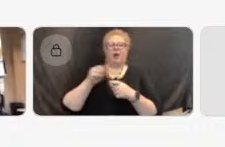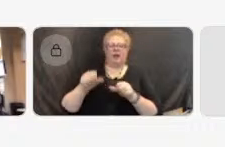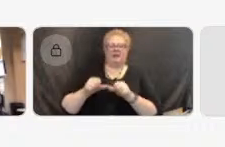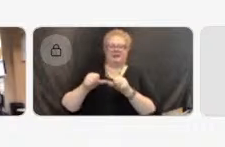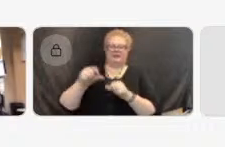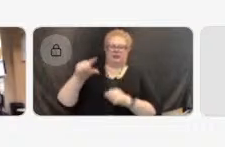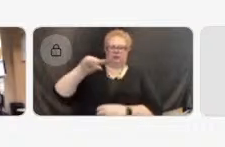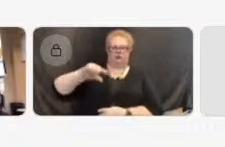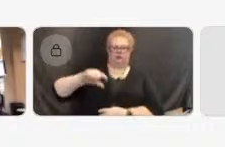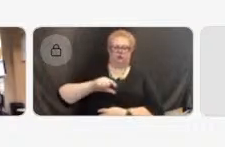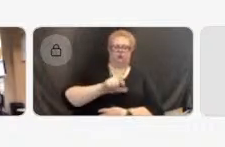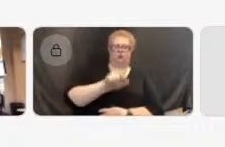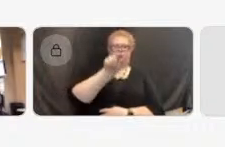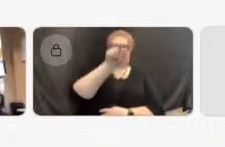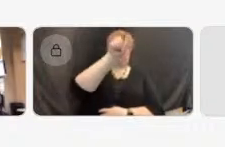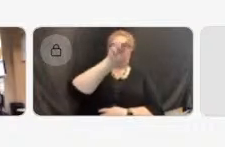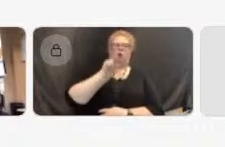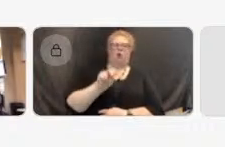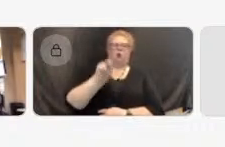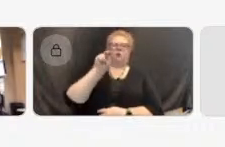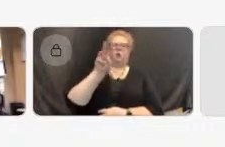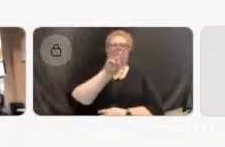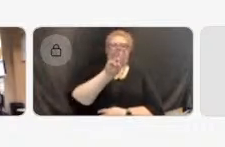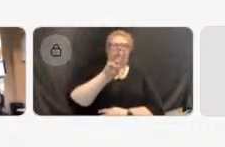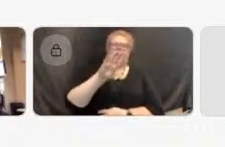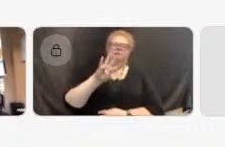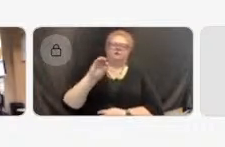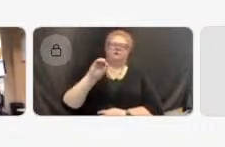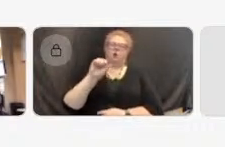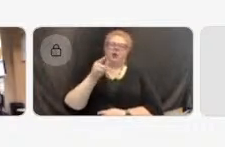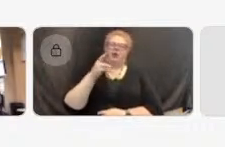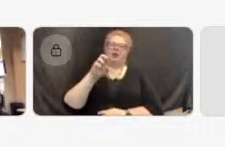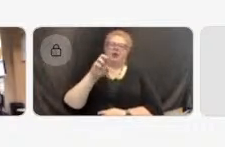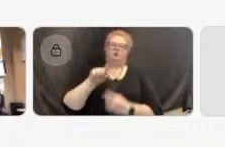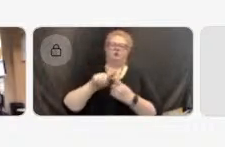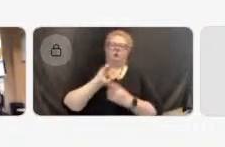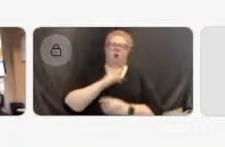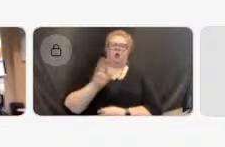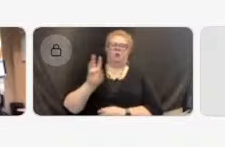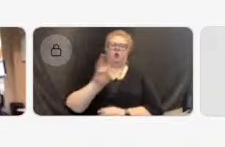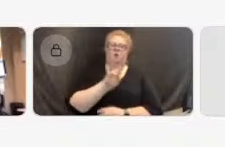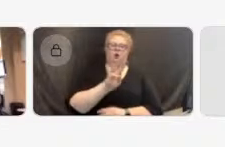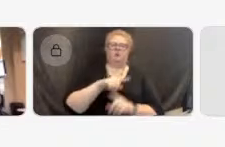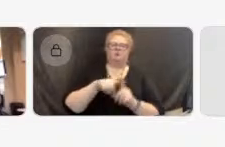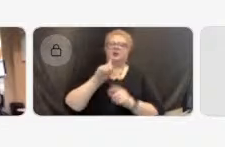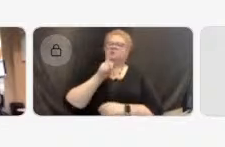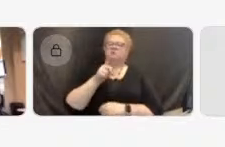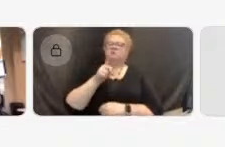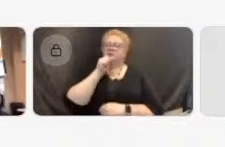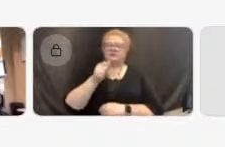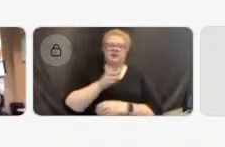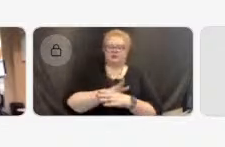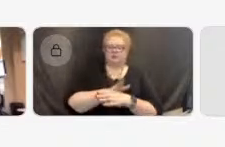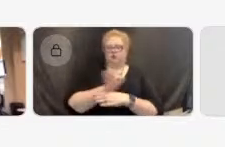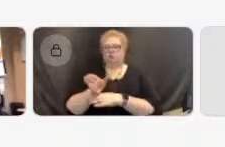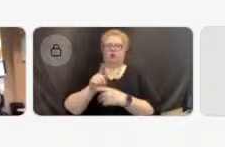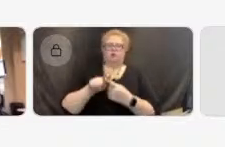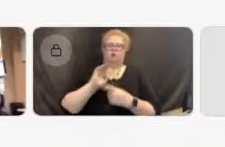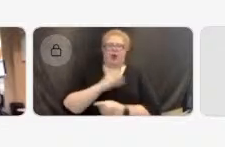on northwest up through the 40 acres to our west. Actually does not cross our property.